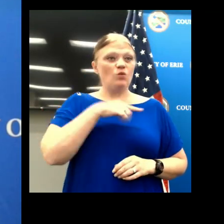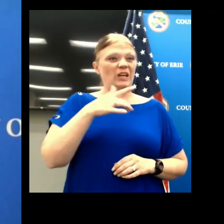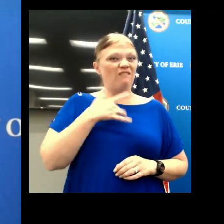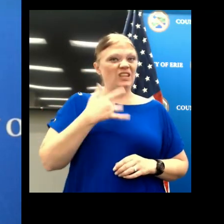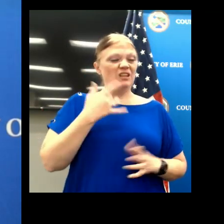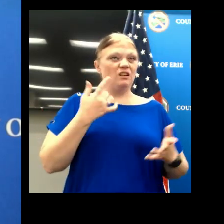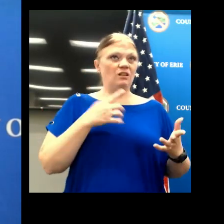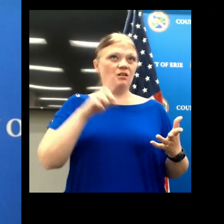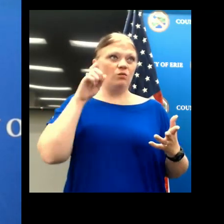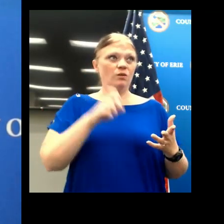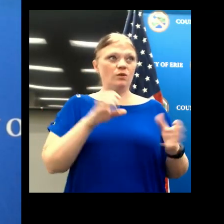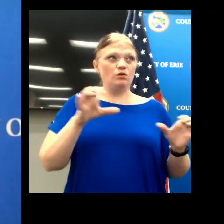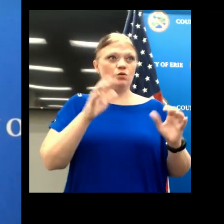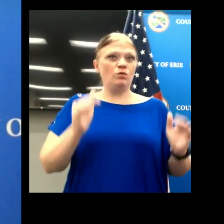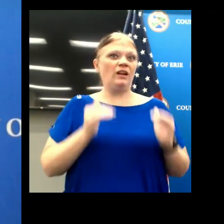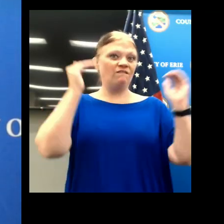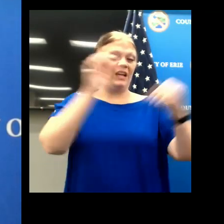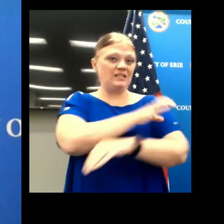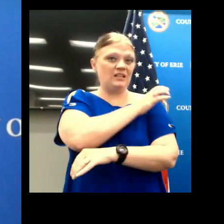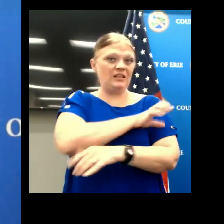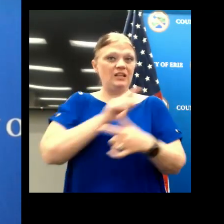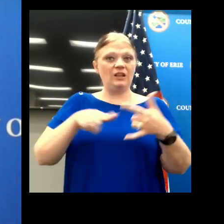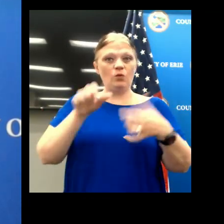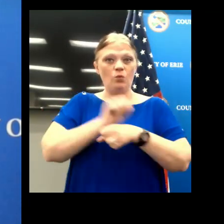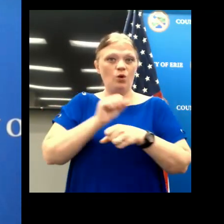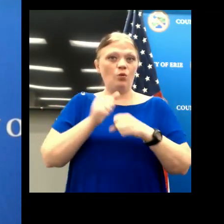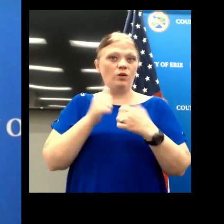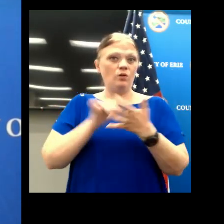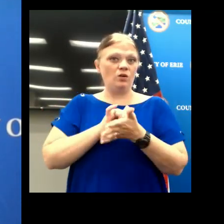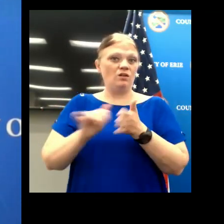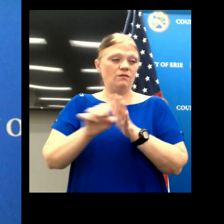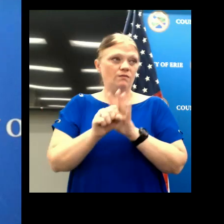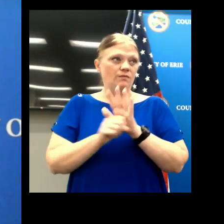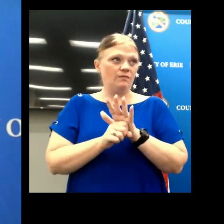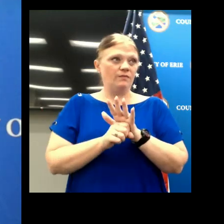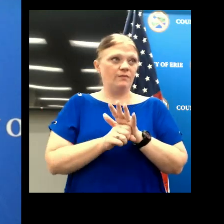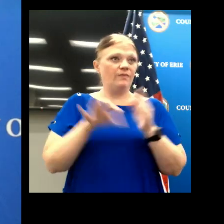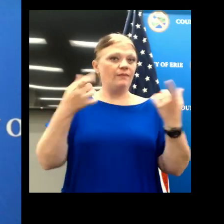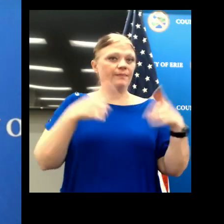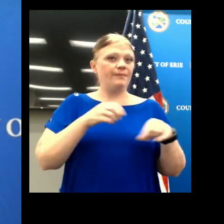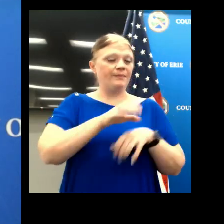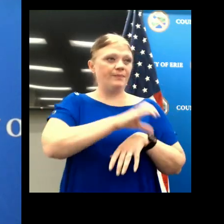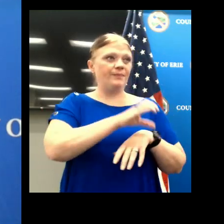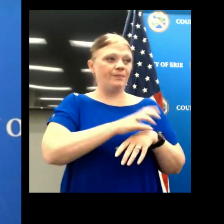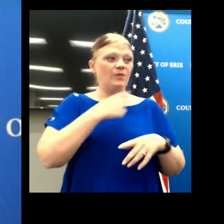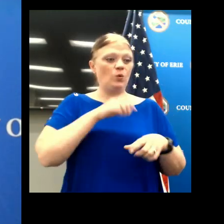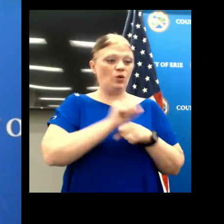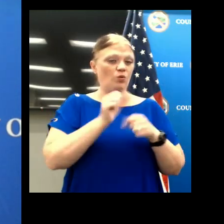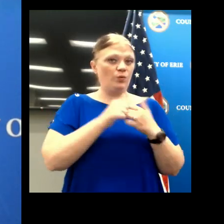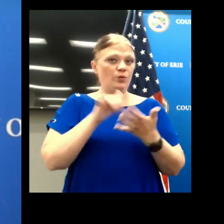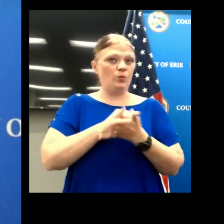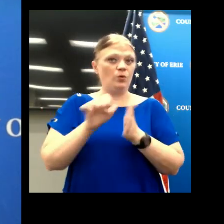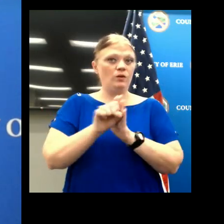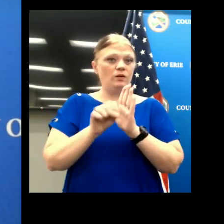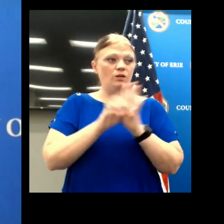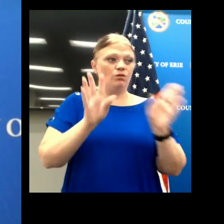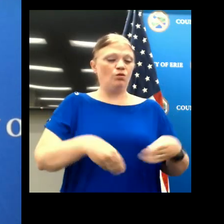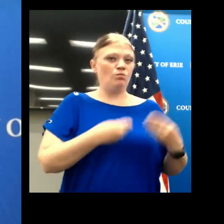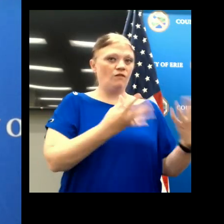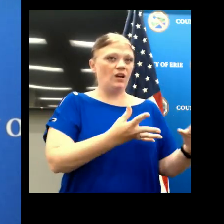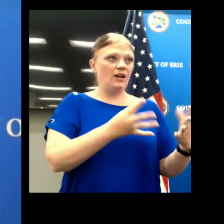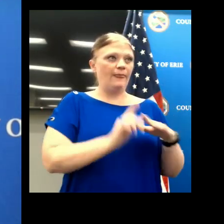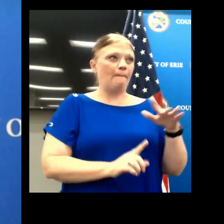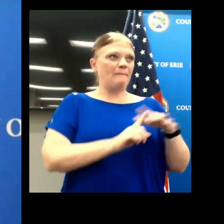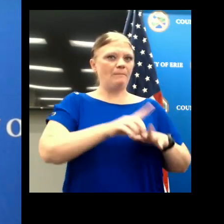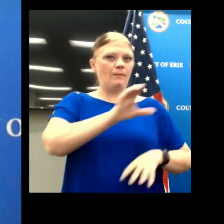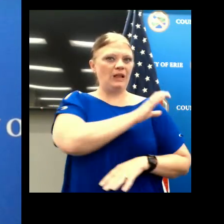do a advanced clinic, we would work with New York State, and that's what was done in the church, is we worked with New York State to provide that pop-up